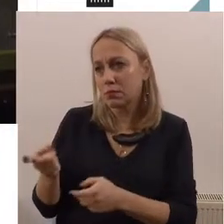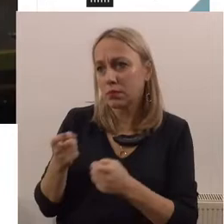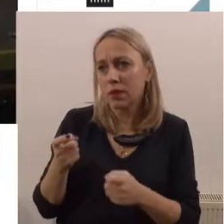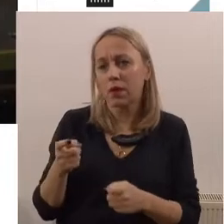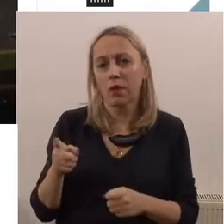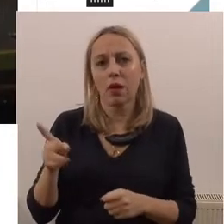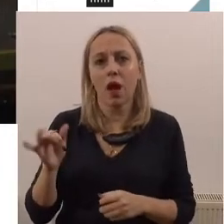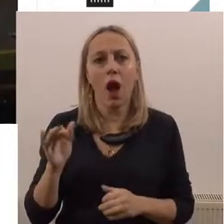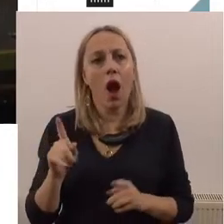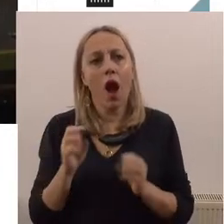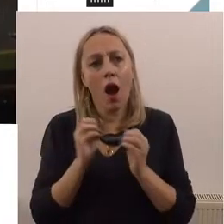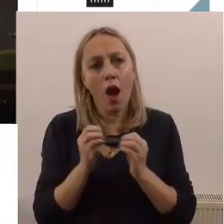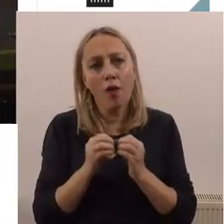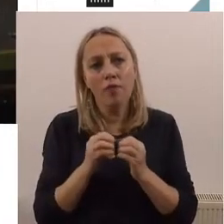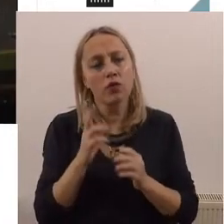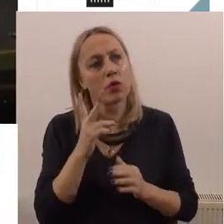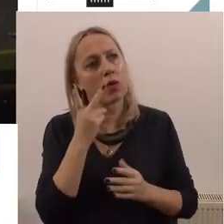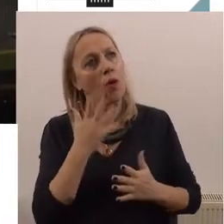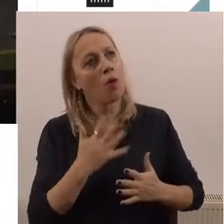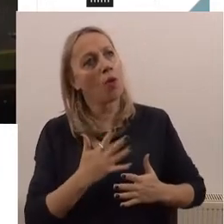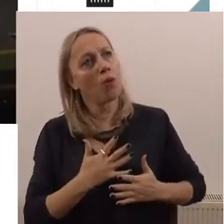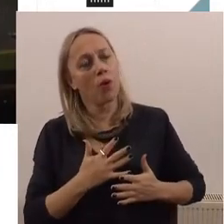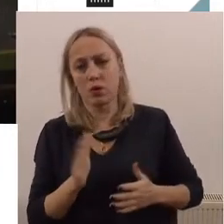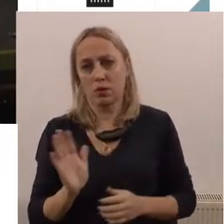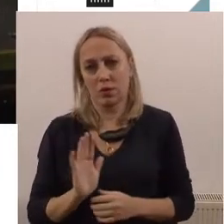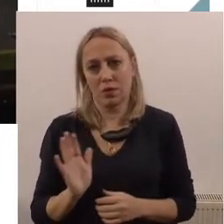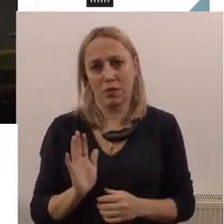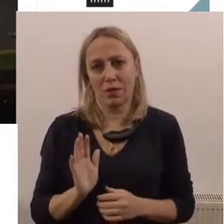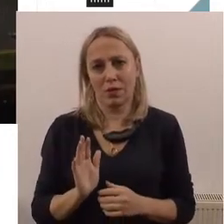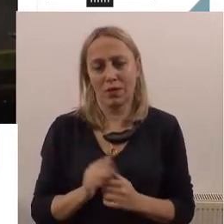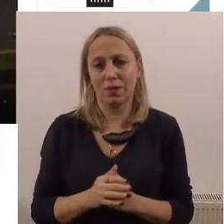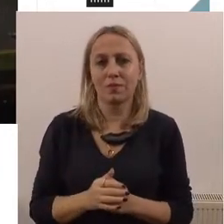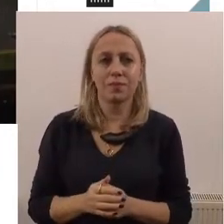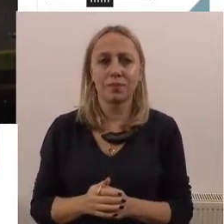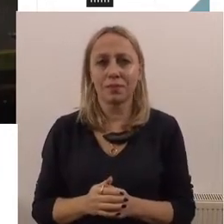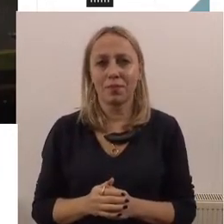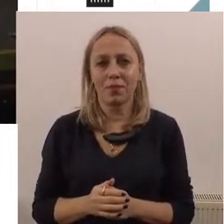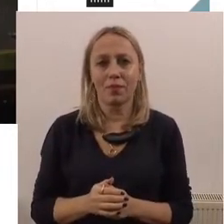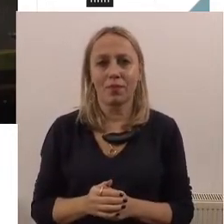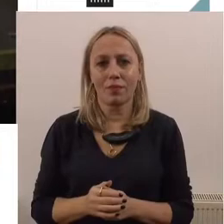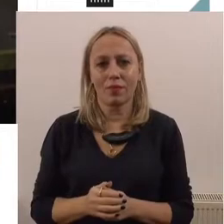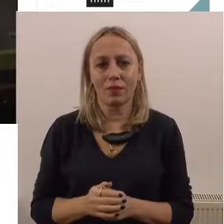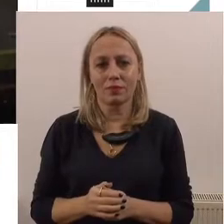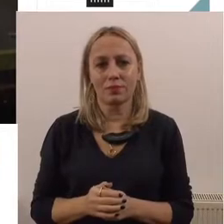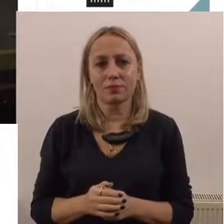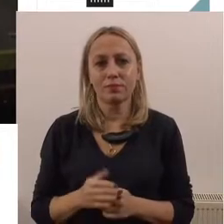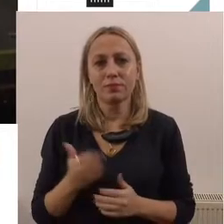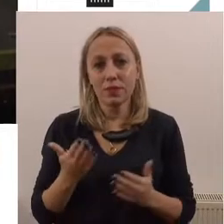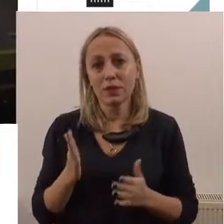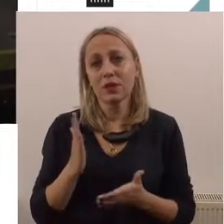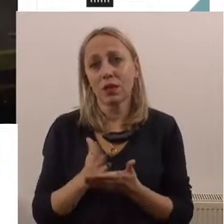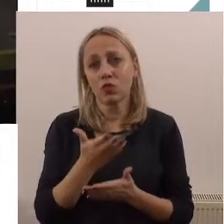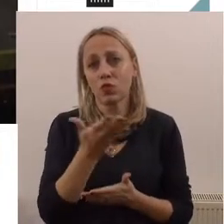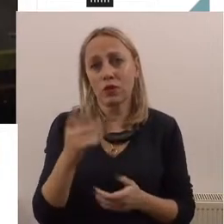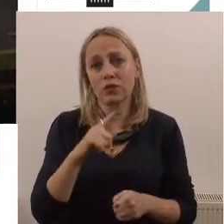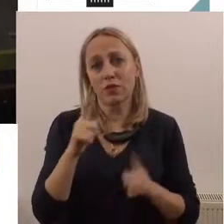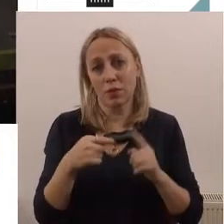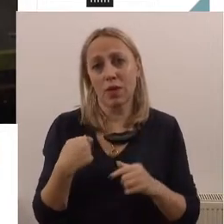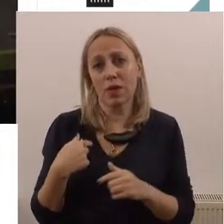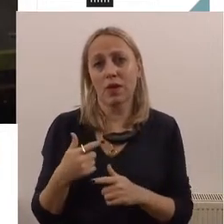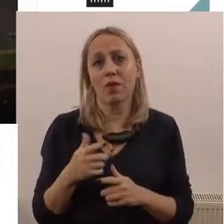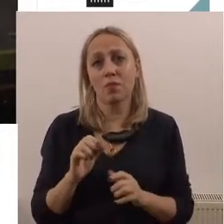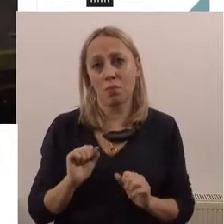support participatory practices rather than hierarchical and vertical.